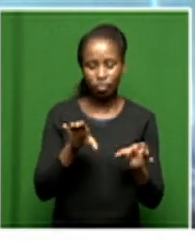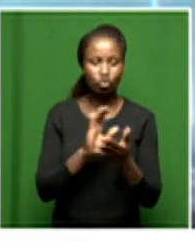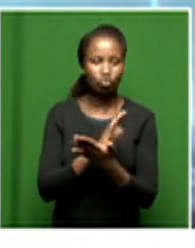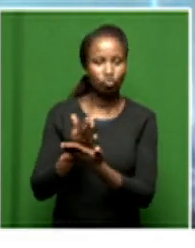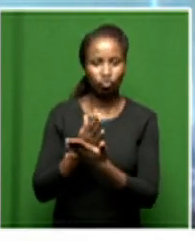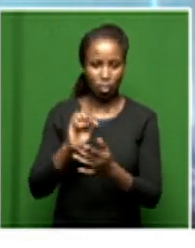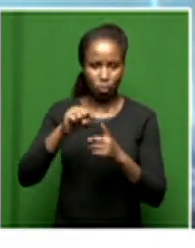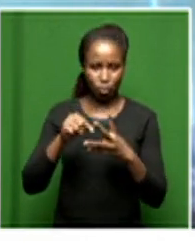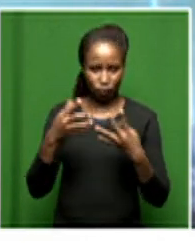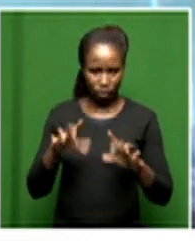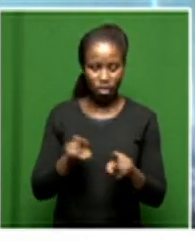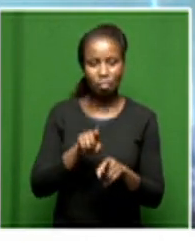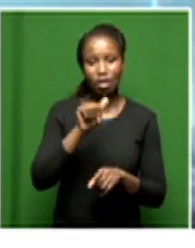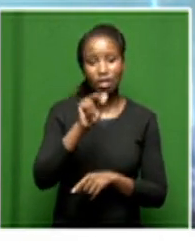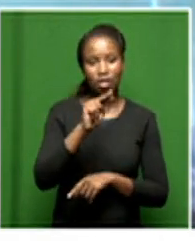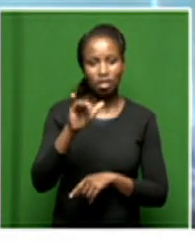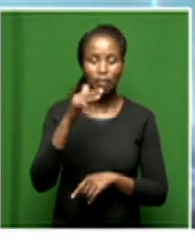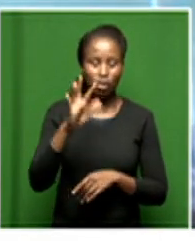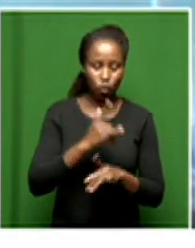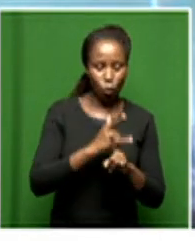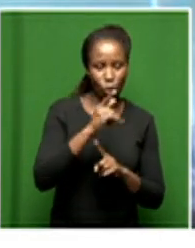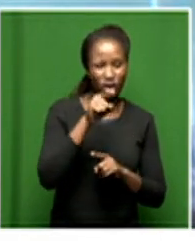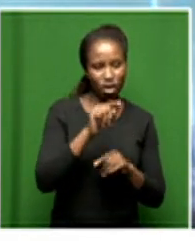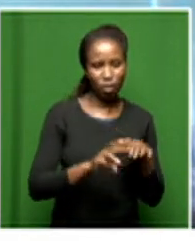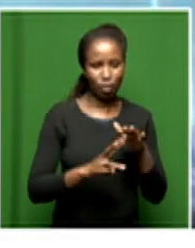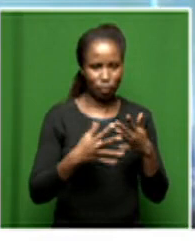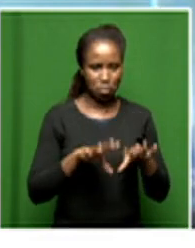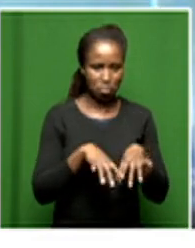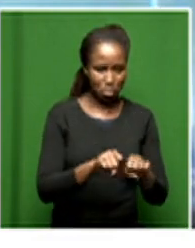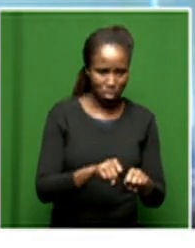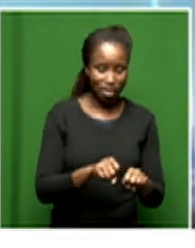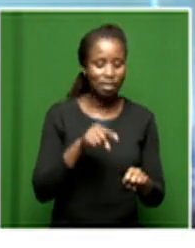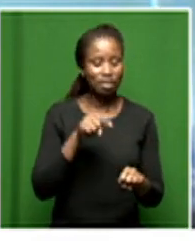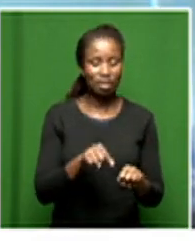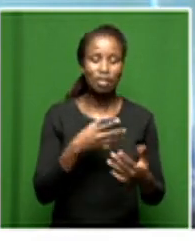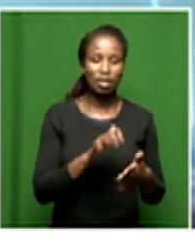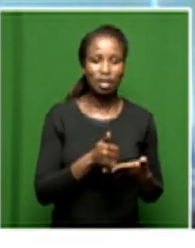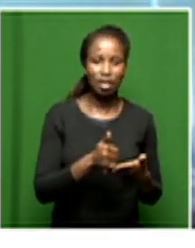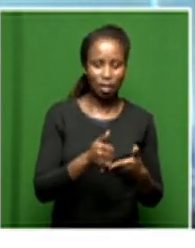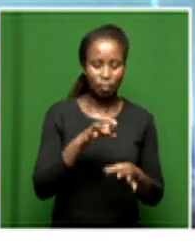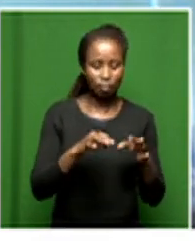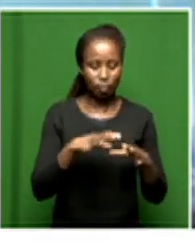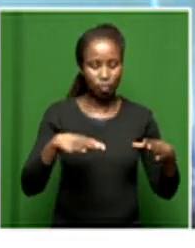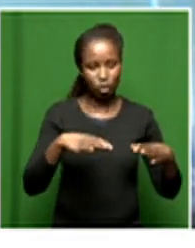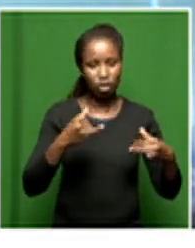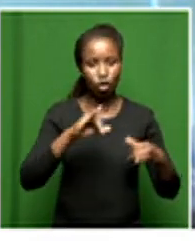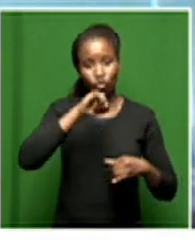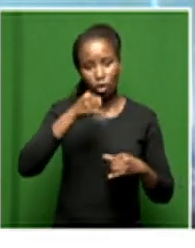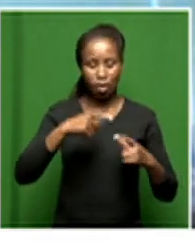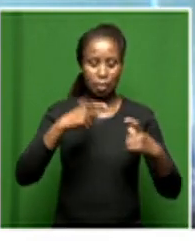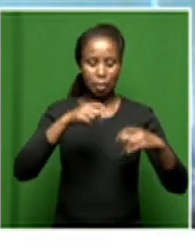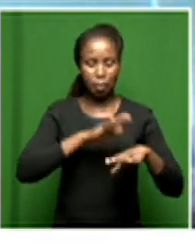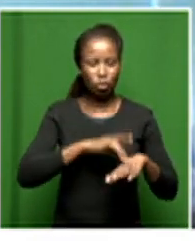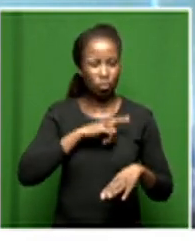Ennerdale, and the ANC was able to win that ward. That will really boost the morale of the party in Johannesburg. Remember, the party